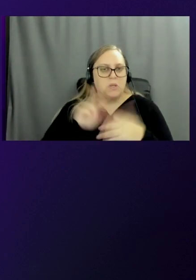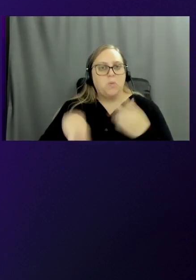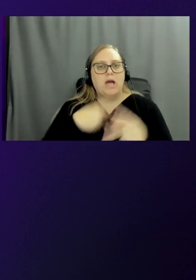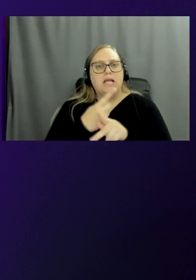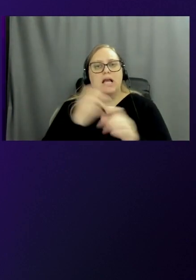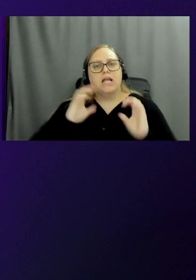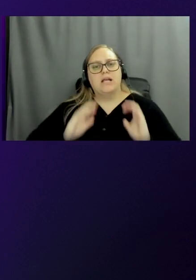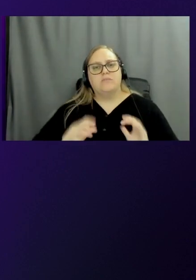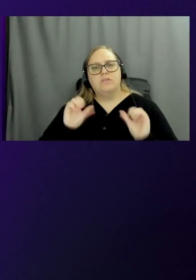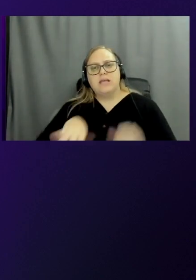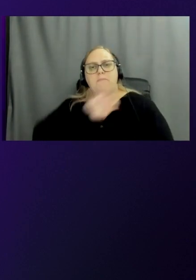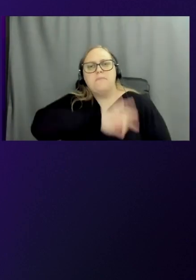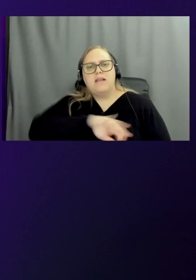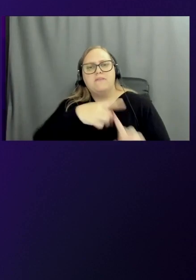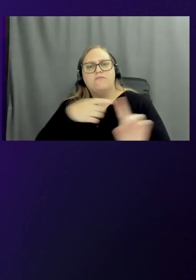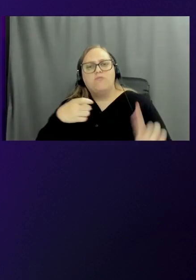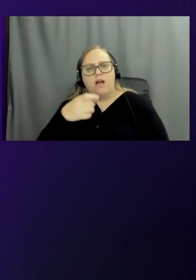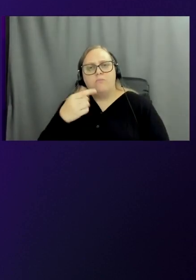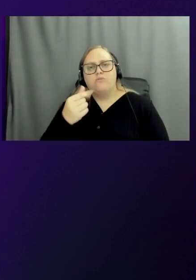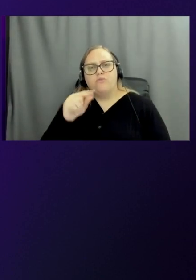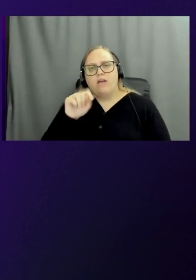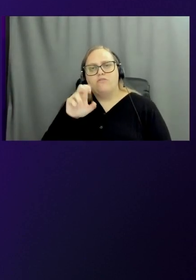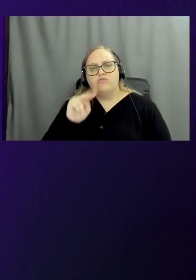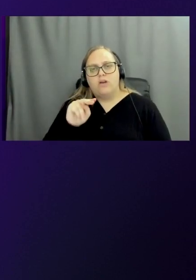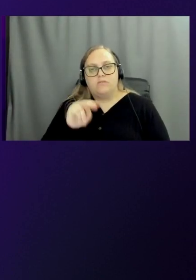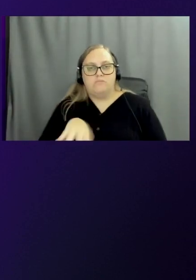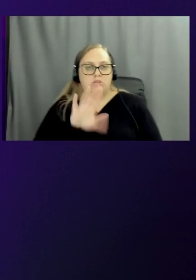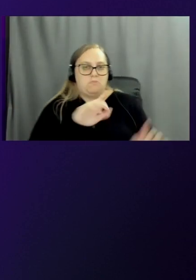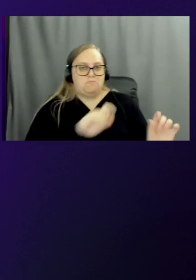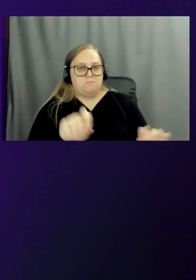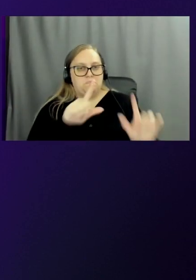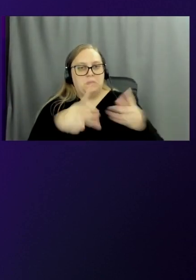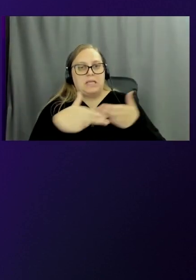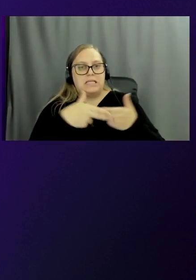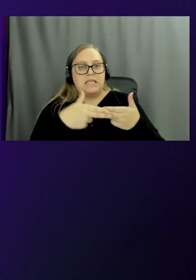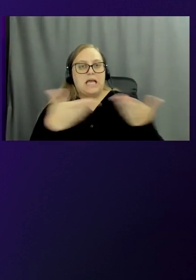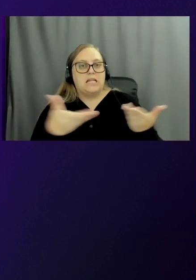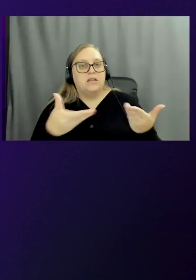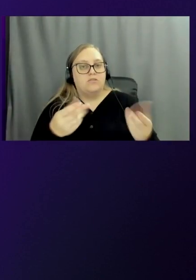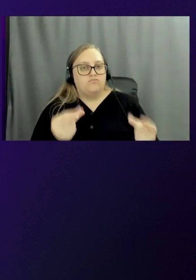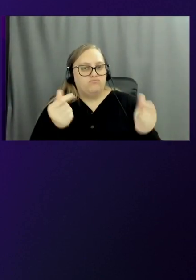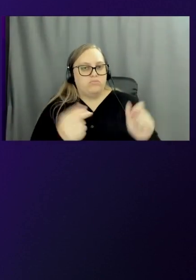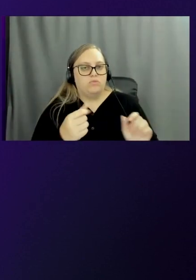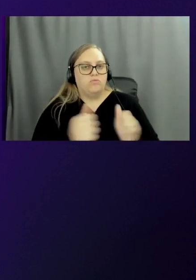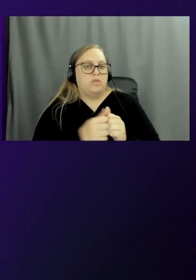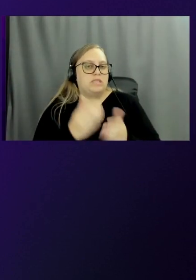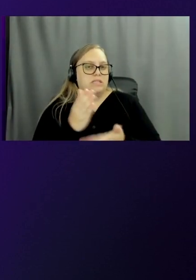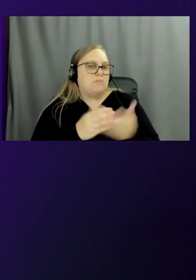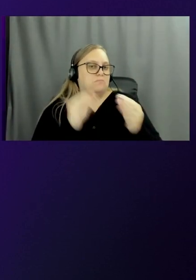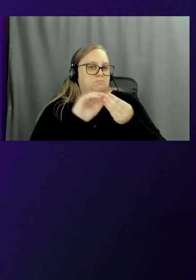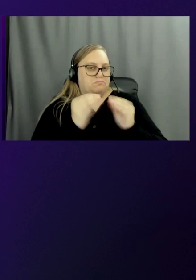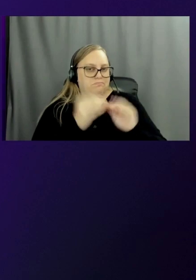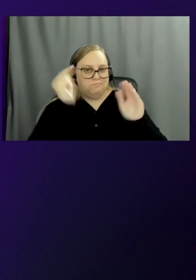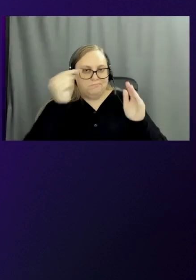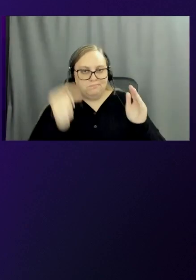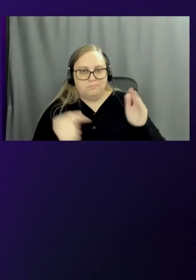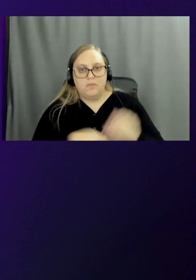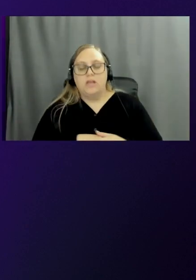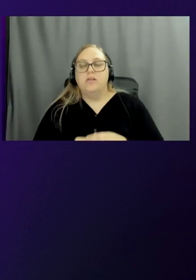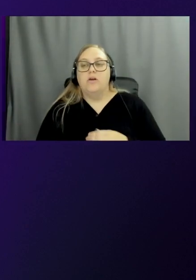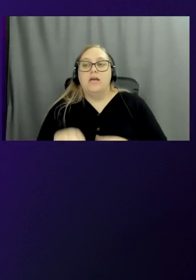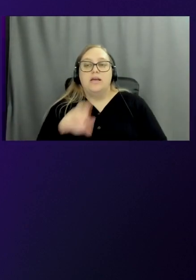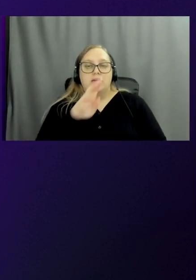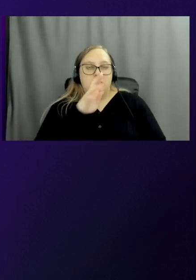from Graviton? Yeah, so let me just pull up a slide here with some stats. But I mentioned earlier that